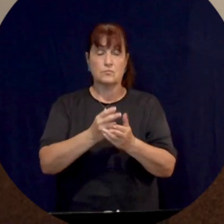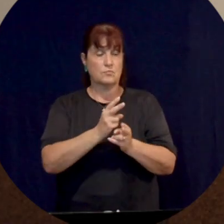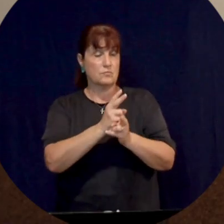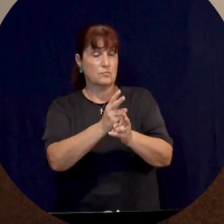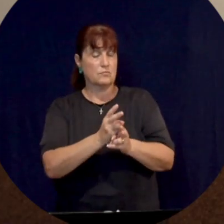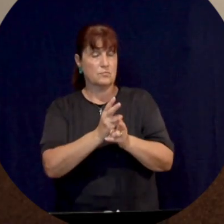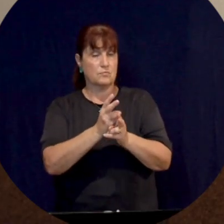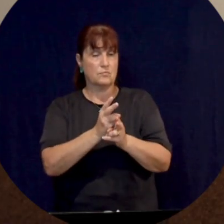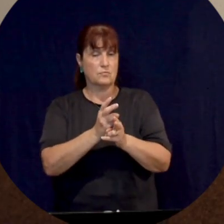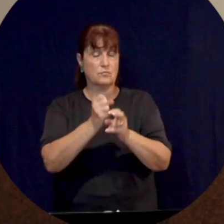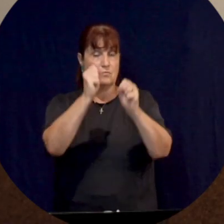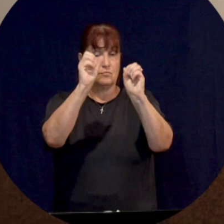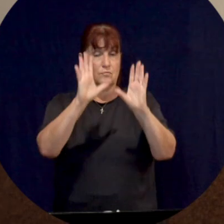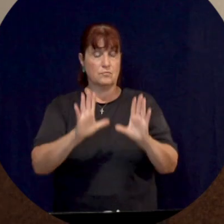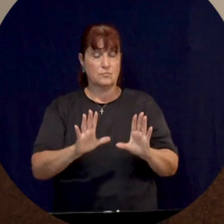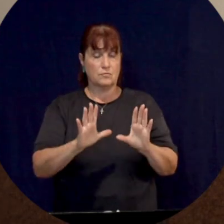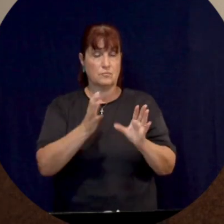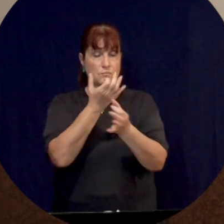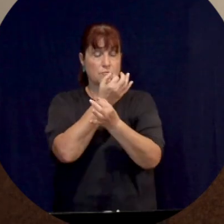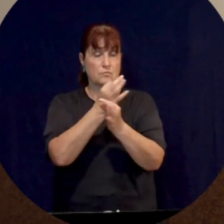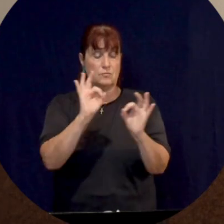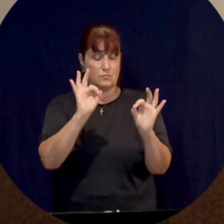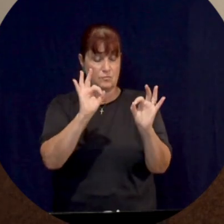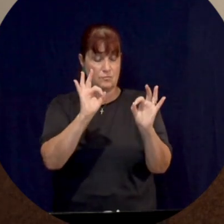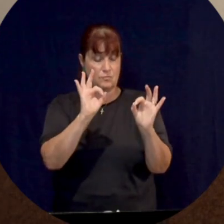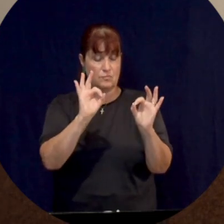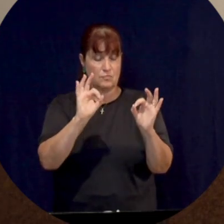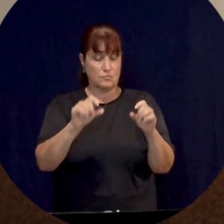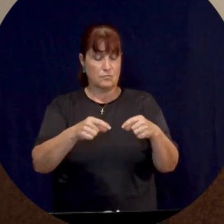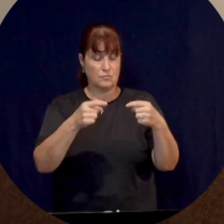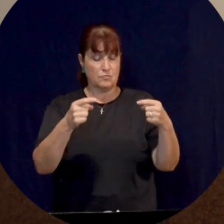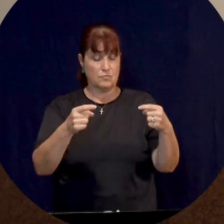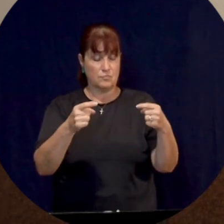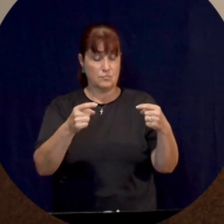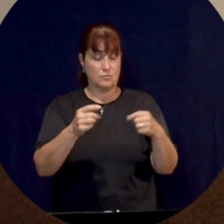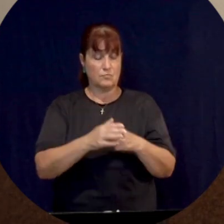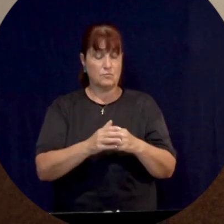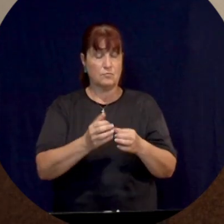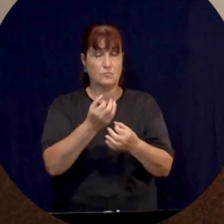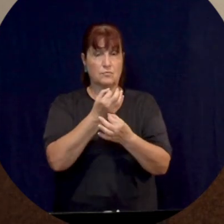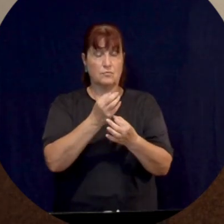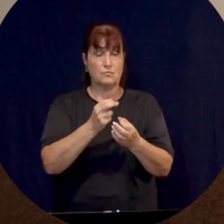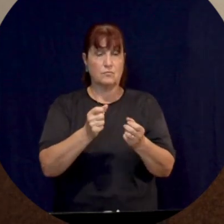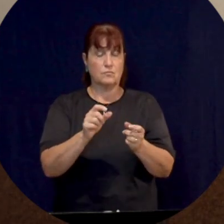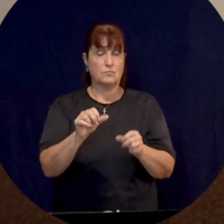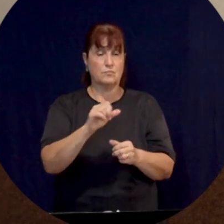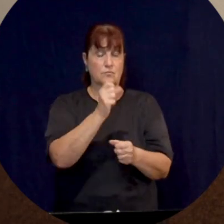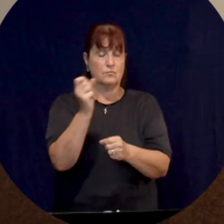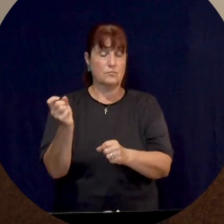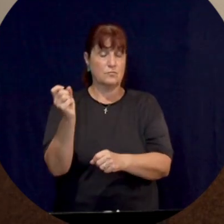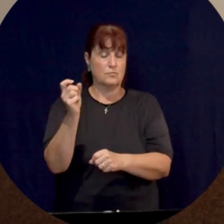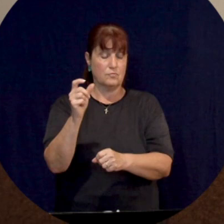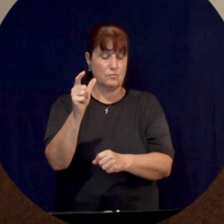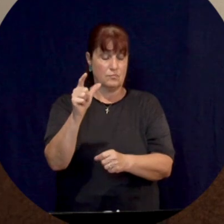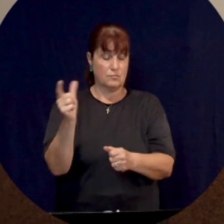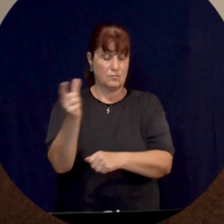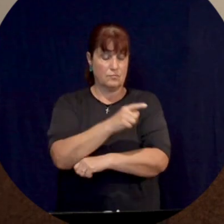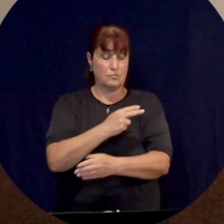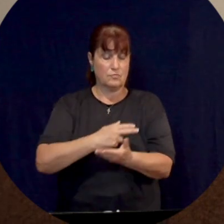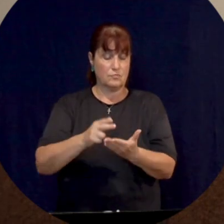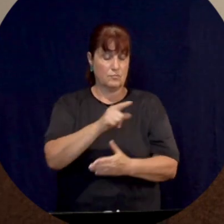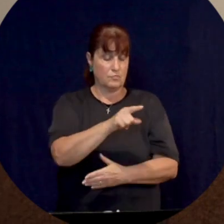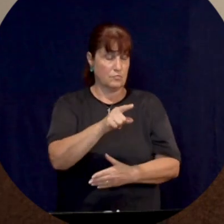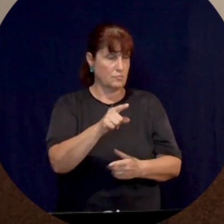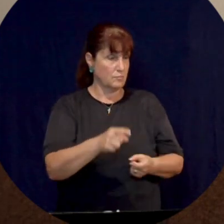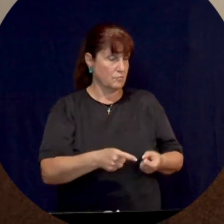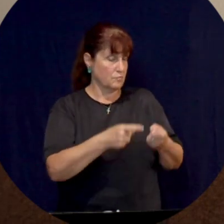the Sabbath free from profanation and hold to my covenant, them I will bring